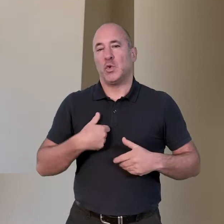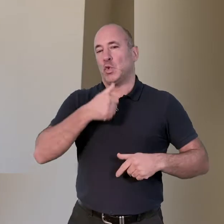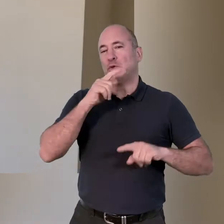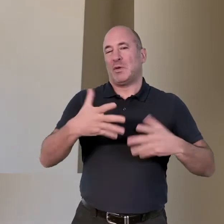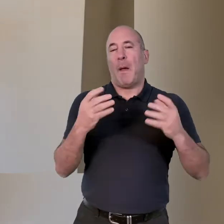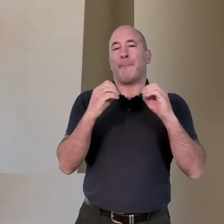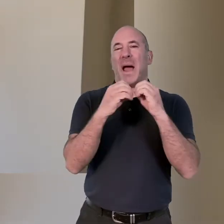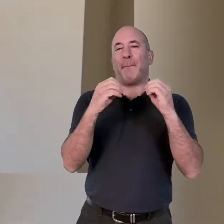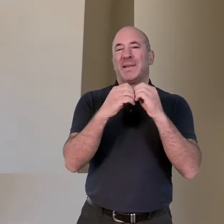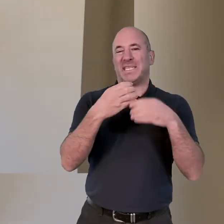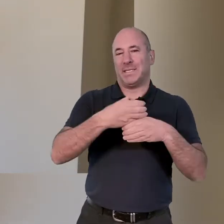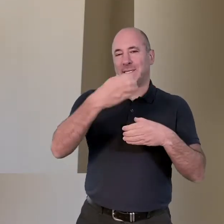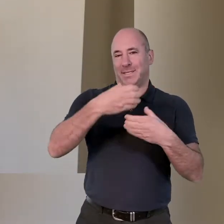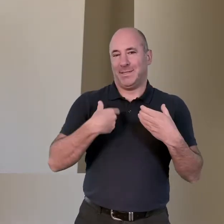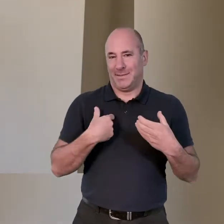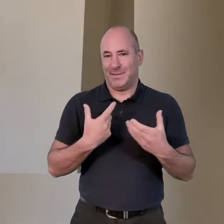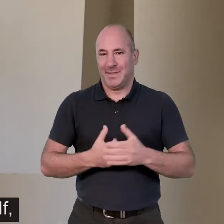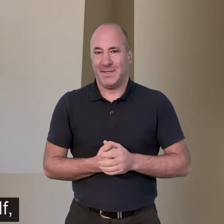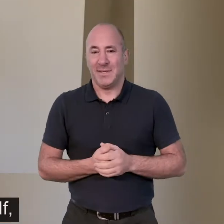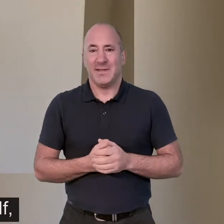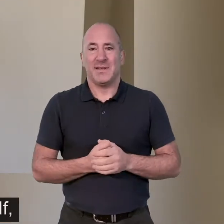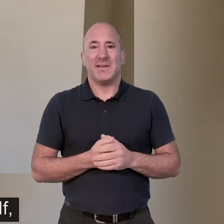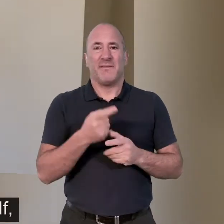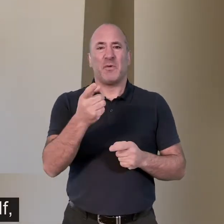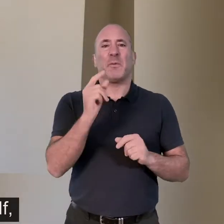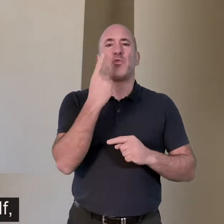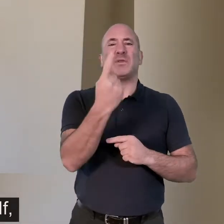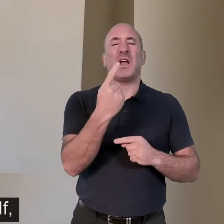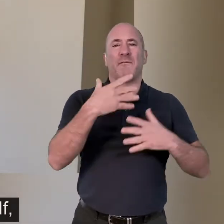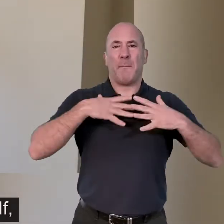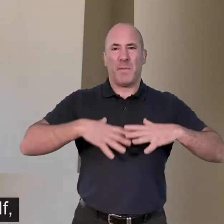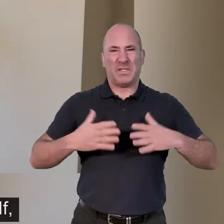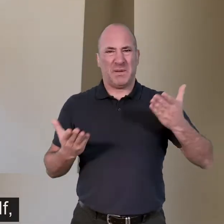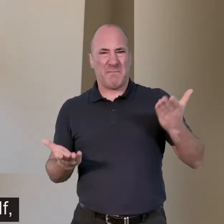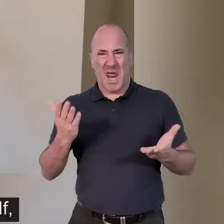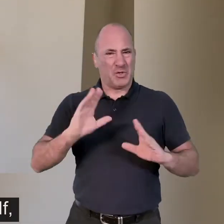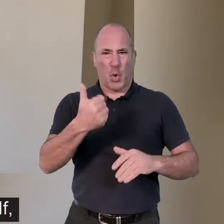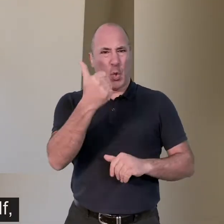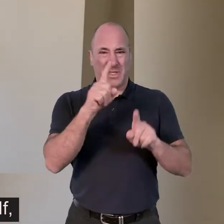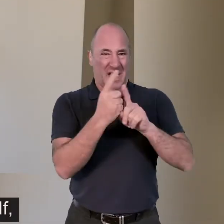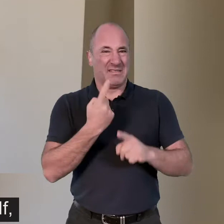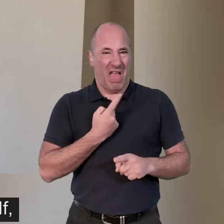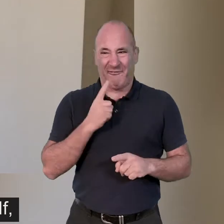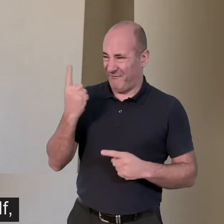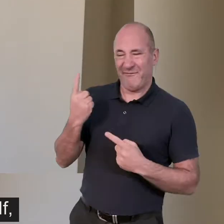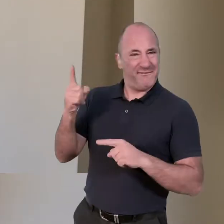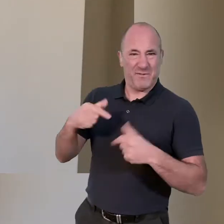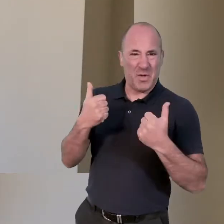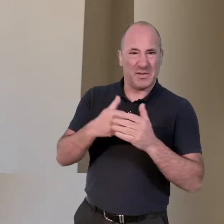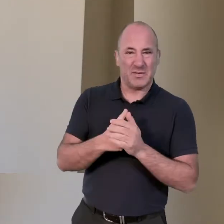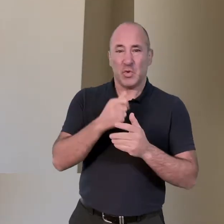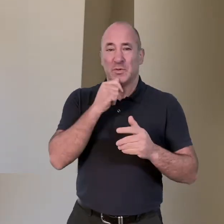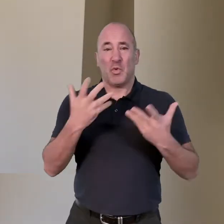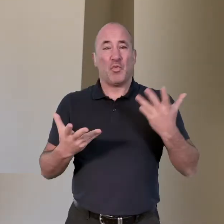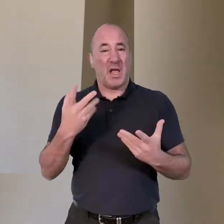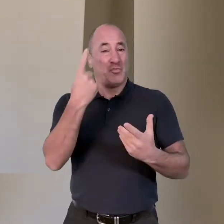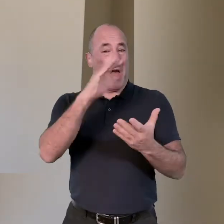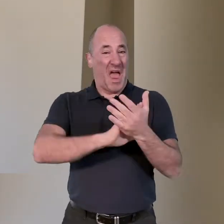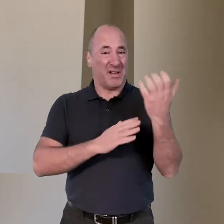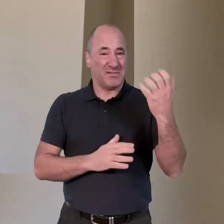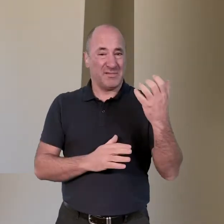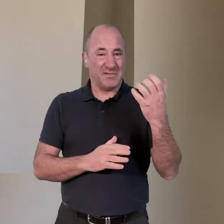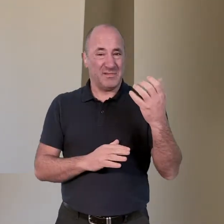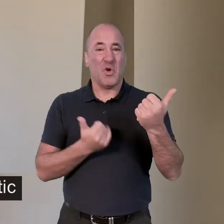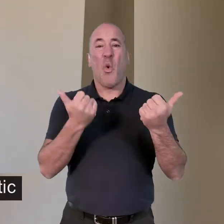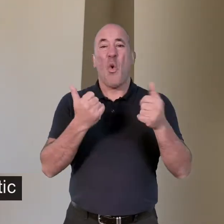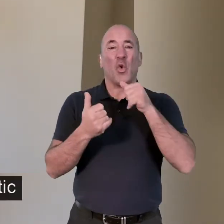it. I'm going to be using a tin of beans today, and if you have a in-body balance like myself, you can either just use the